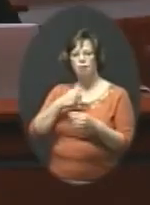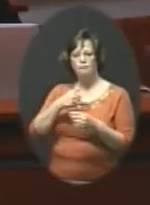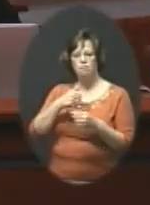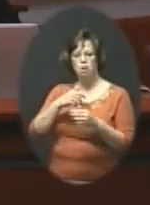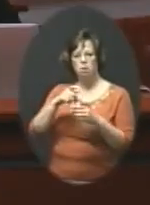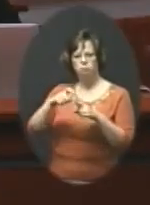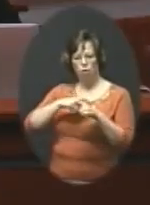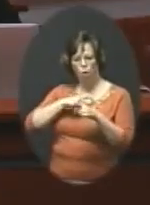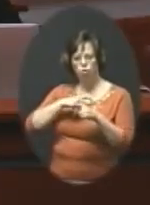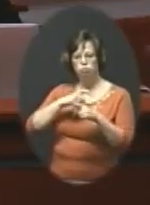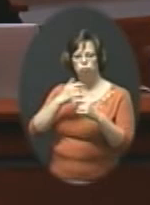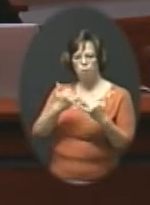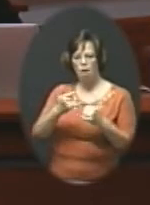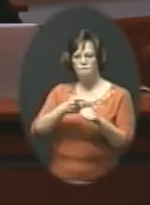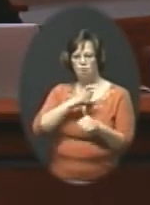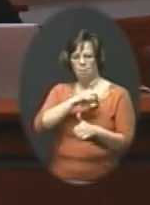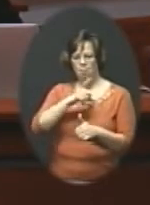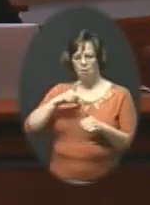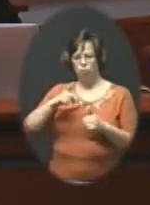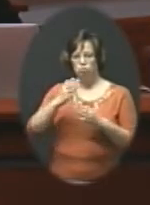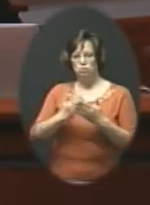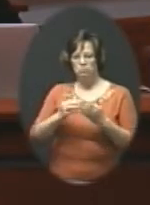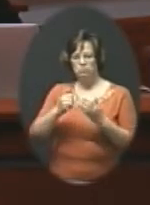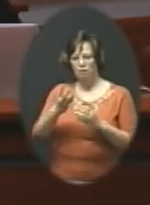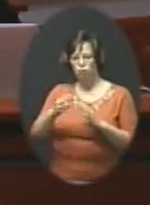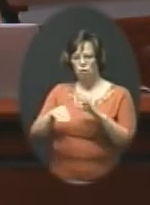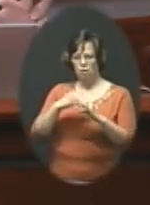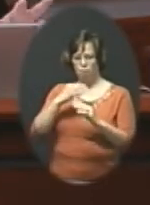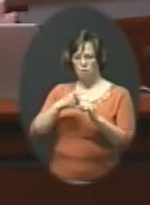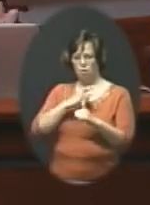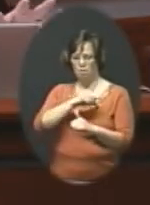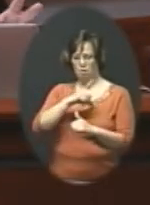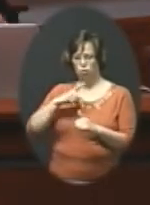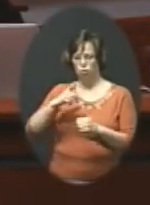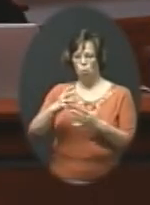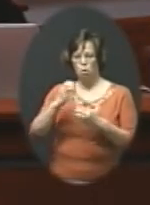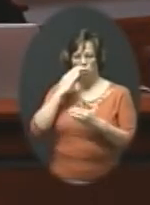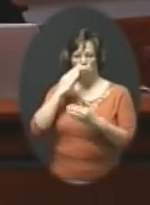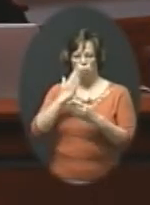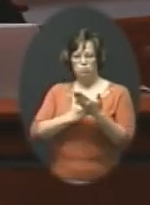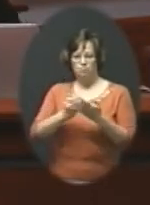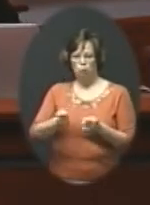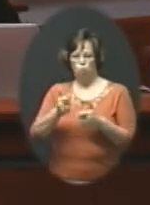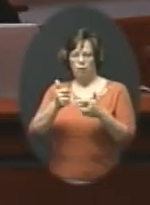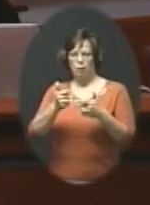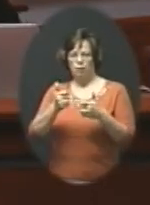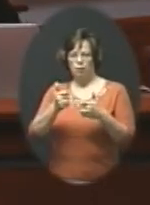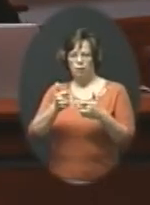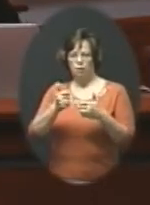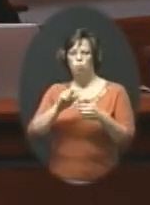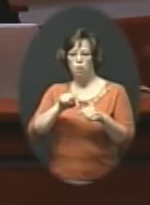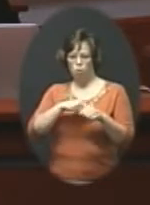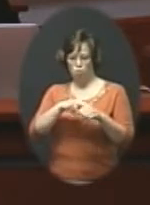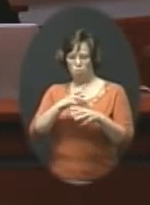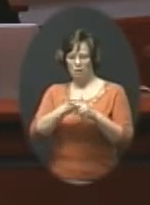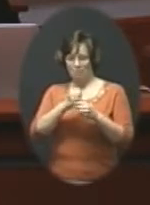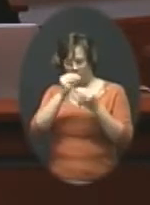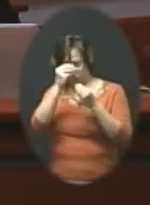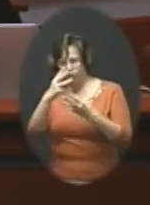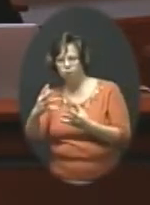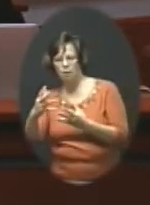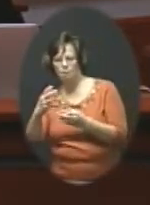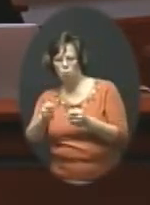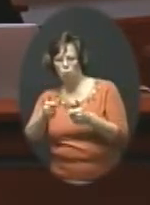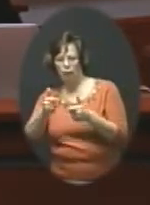from legislators, several emails from legislators wanting to know something quickly. And we usually get that and get it back to them right